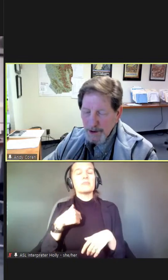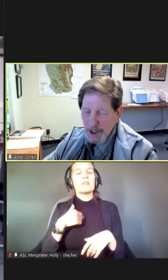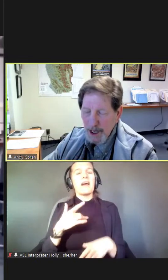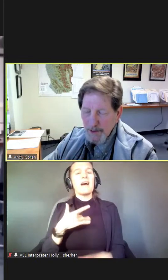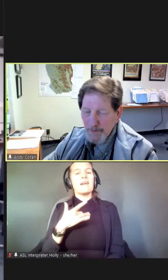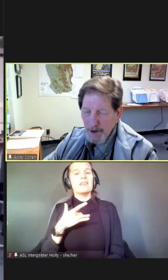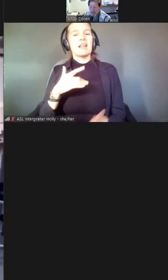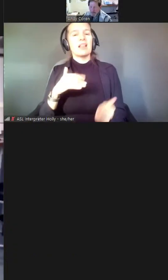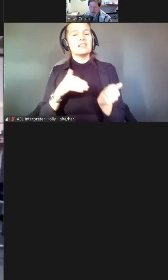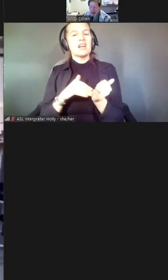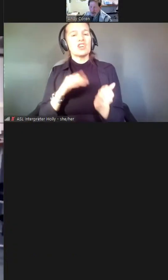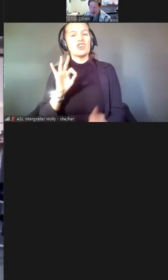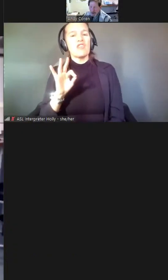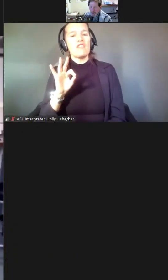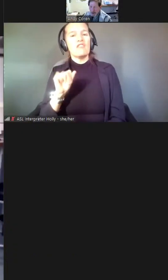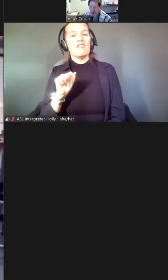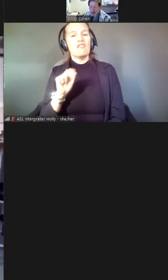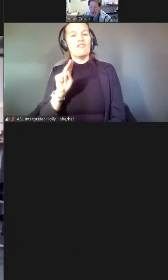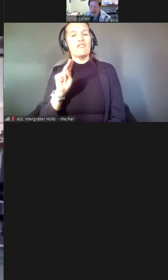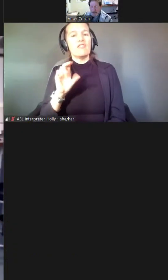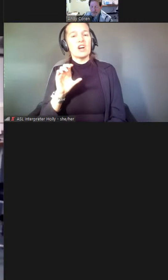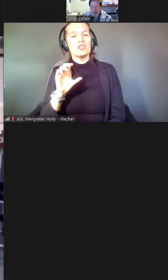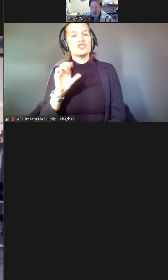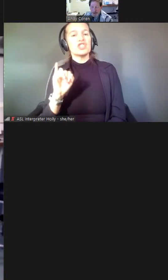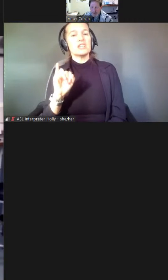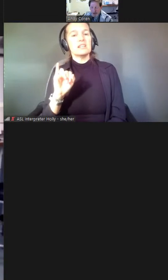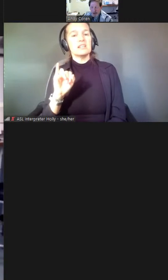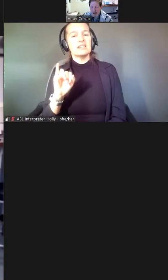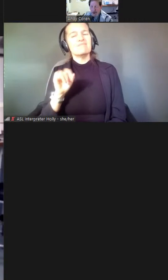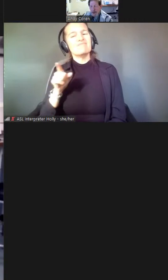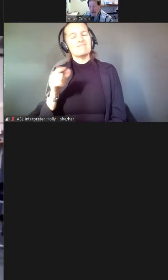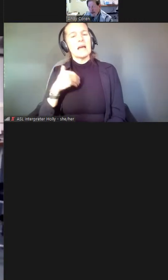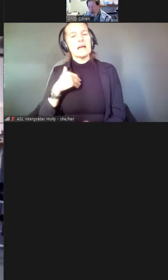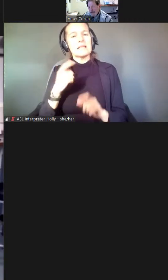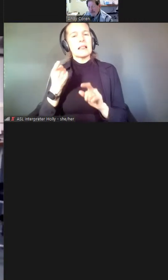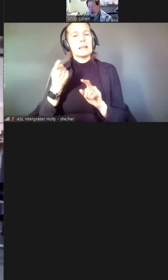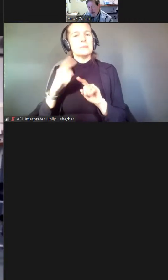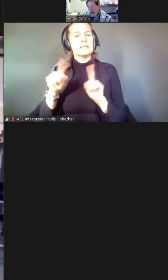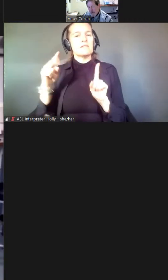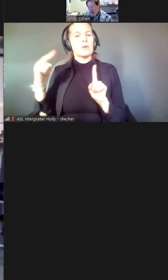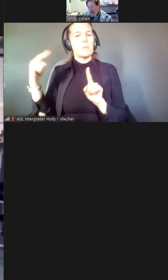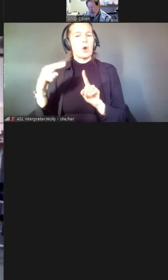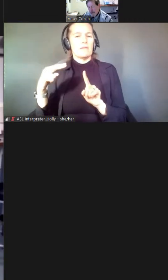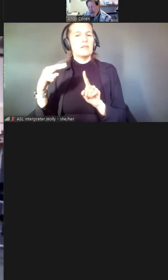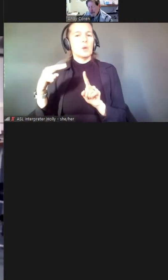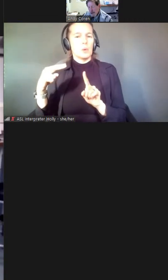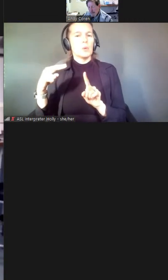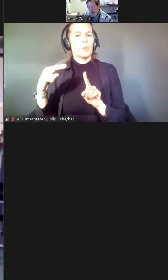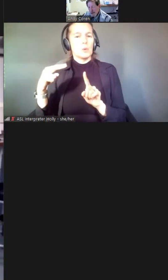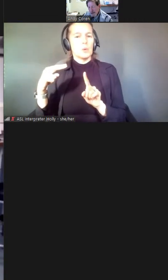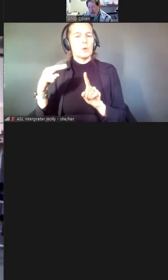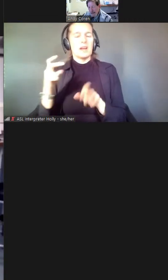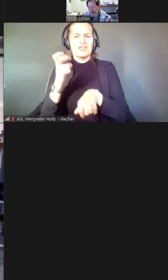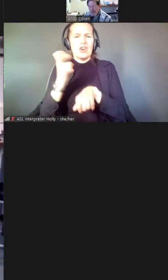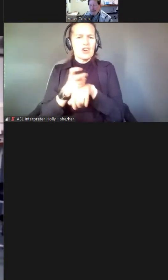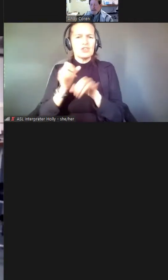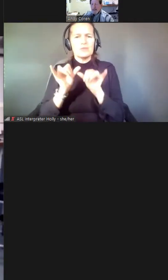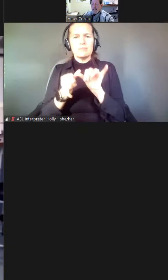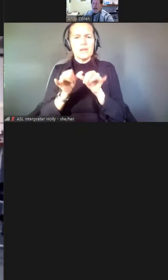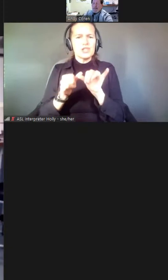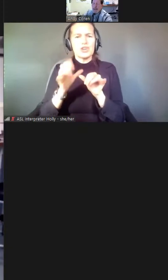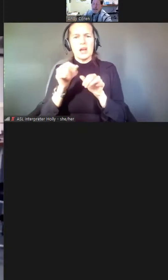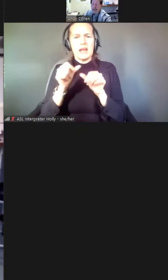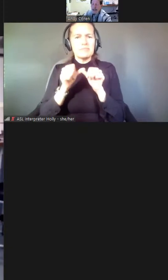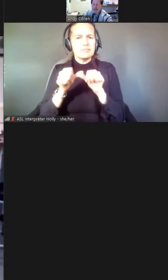is looking at it from a slightly different point of view. It's very hard to measure and keep using